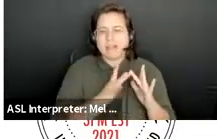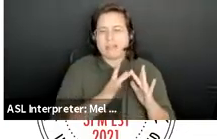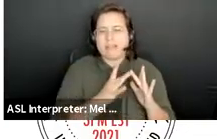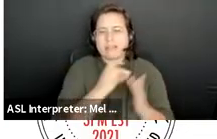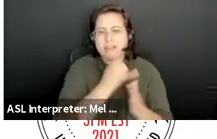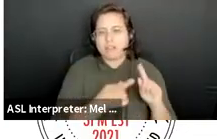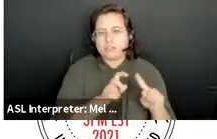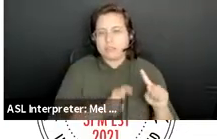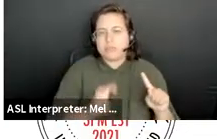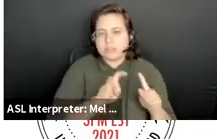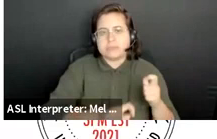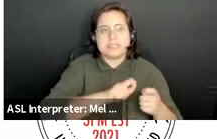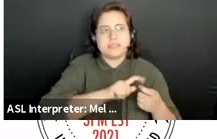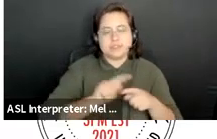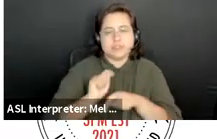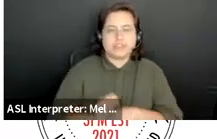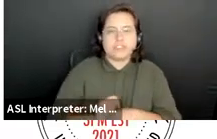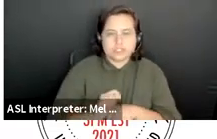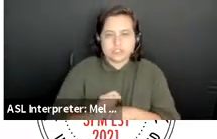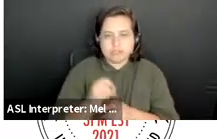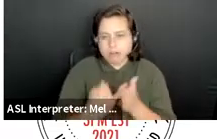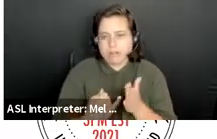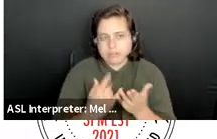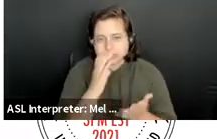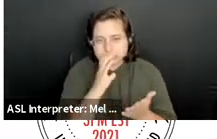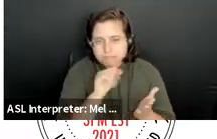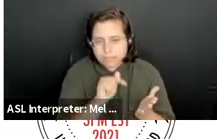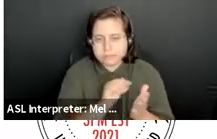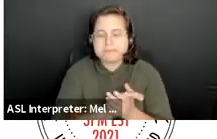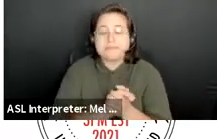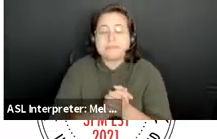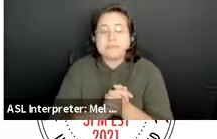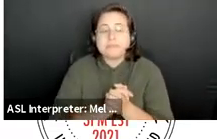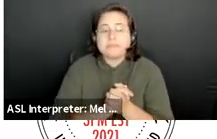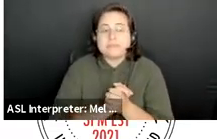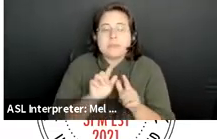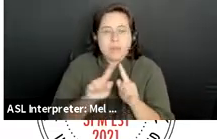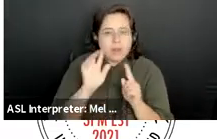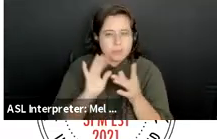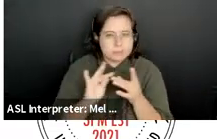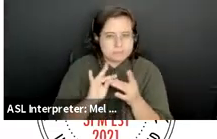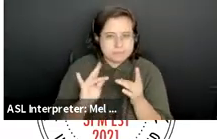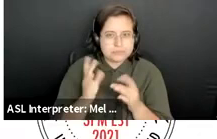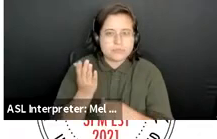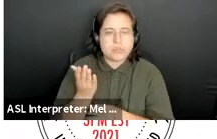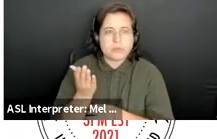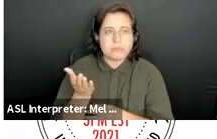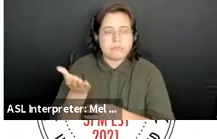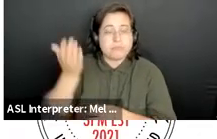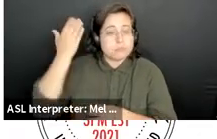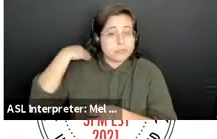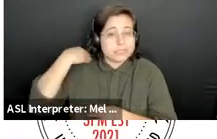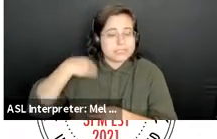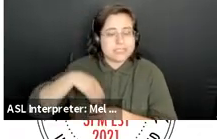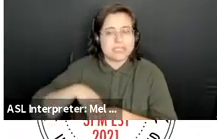specific to the traditional expedite, so you can find all the details there. One thing I'll just say about it is that previously, CIS, when they